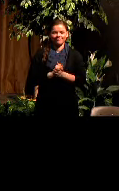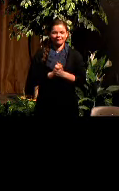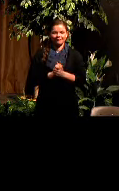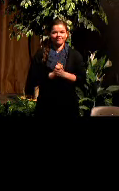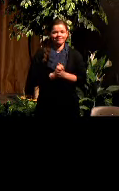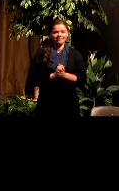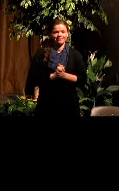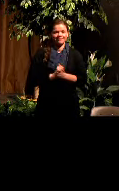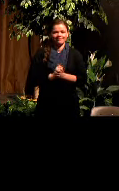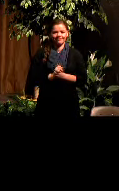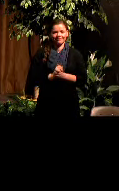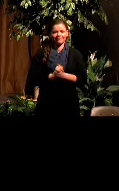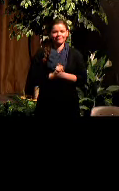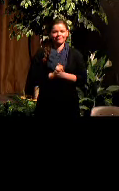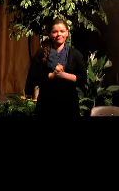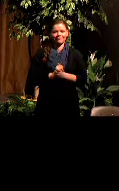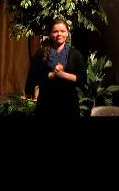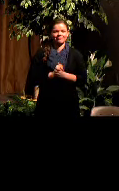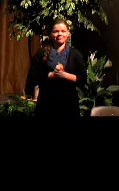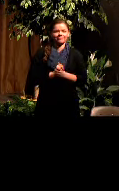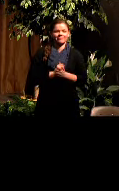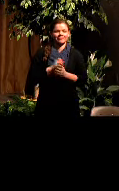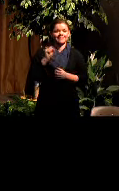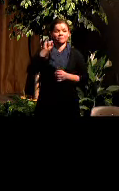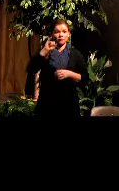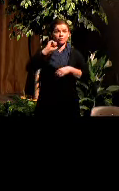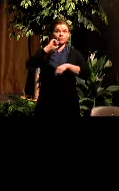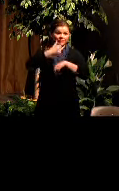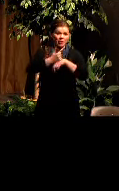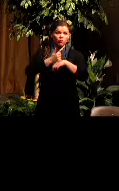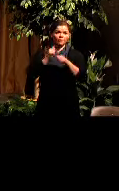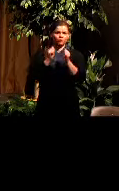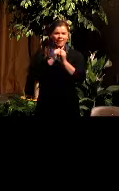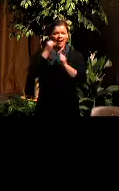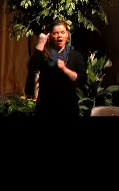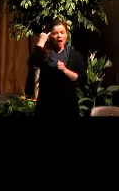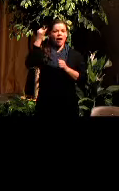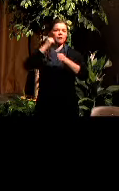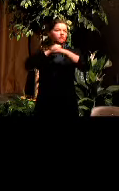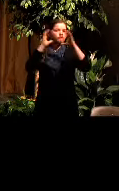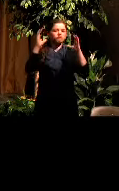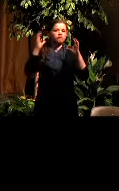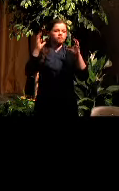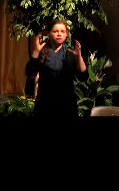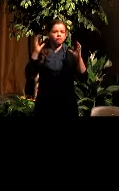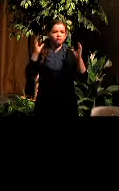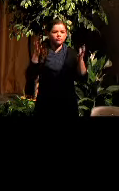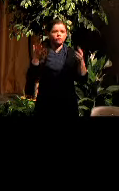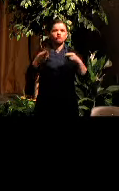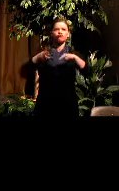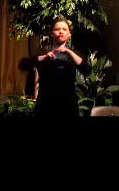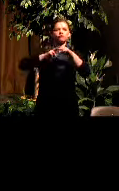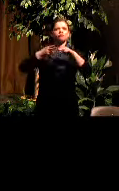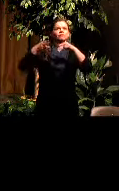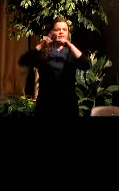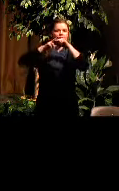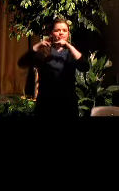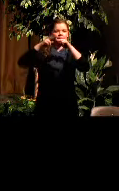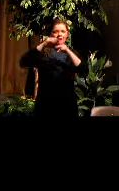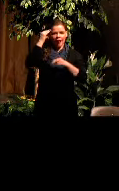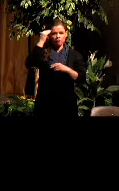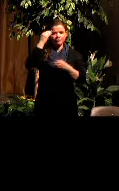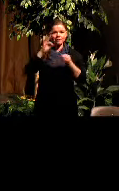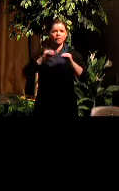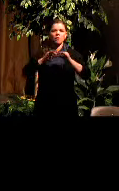You know, the Smithsonian was founded on the idea of increase and diffusion of knowledge.